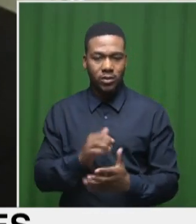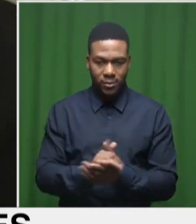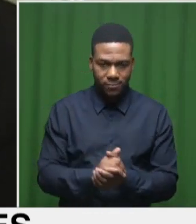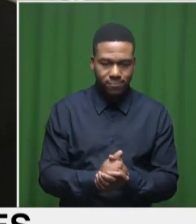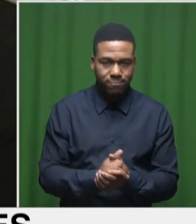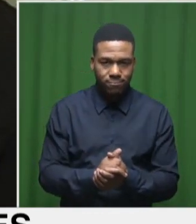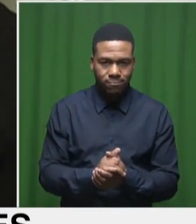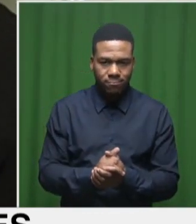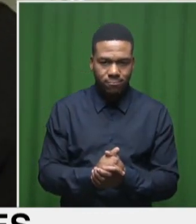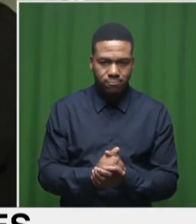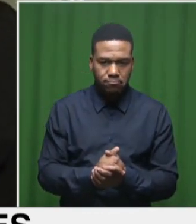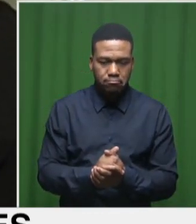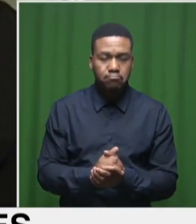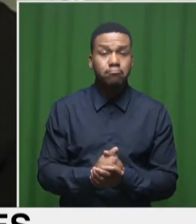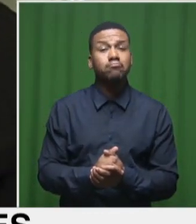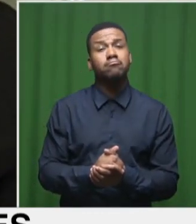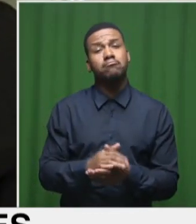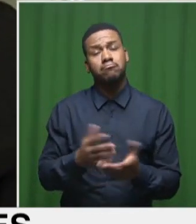vessels. So,